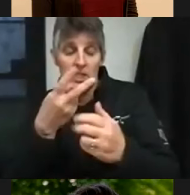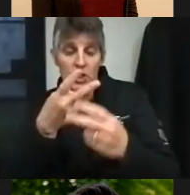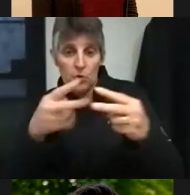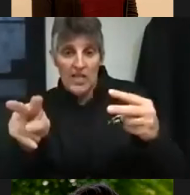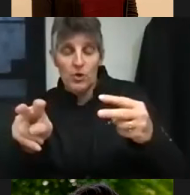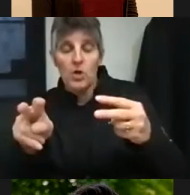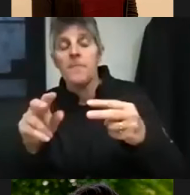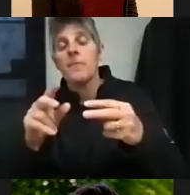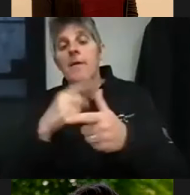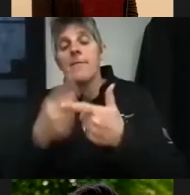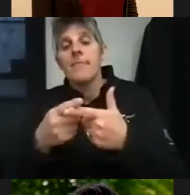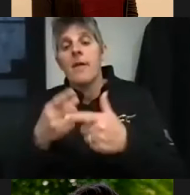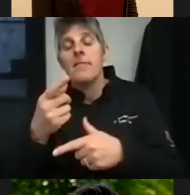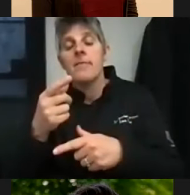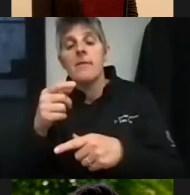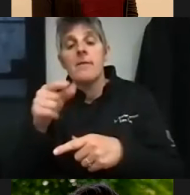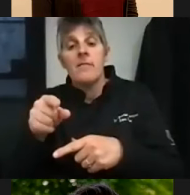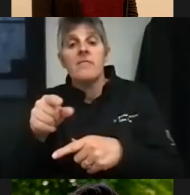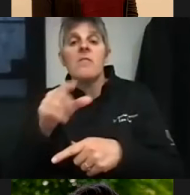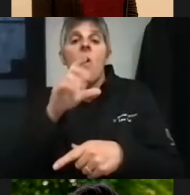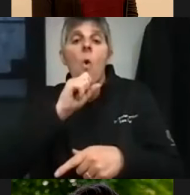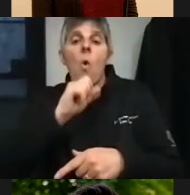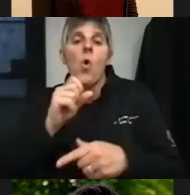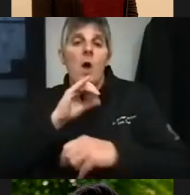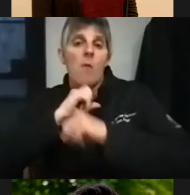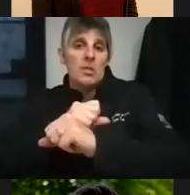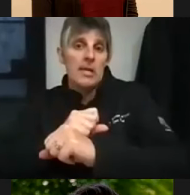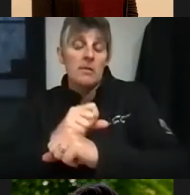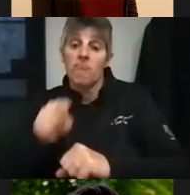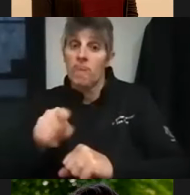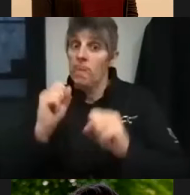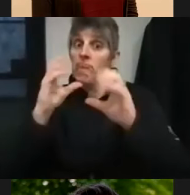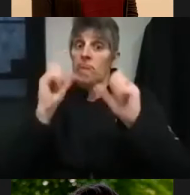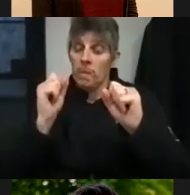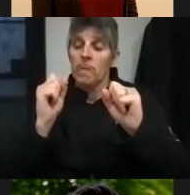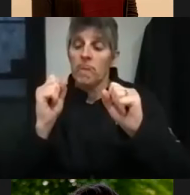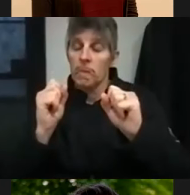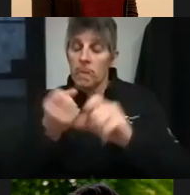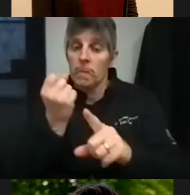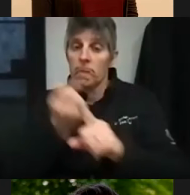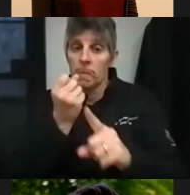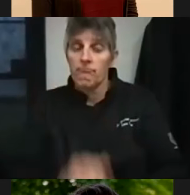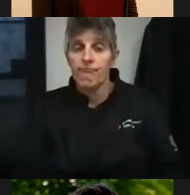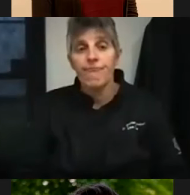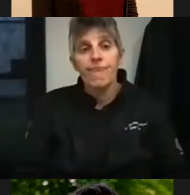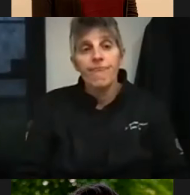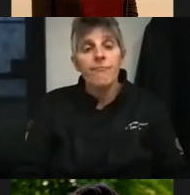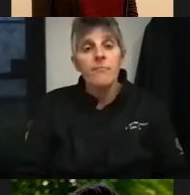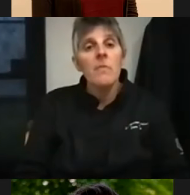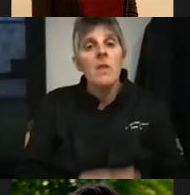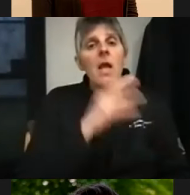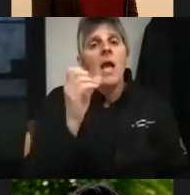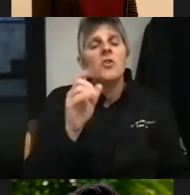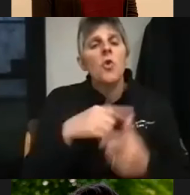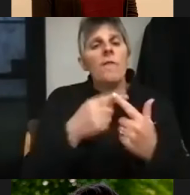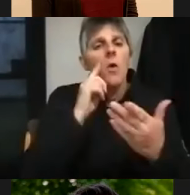RGC, nearly all RGC are protected. So this is a very surprising effect. And so then we